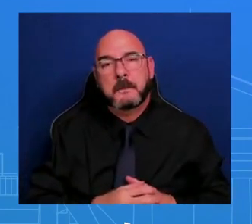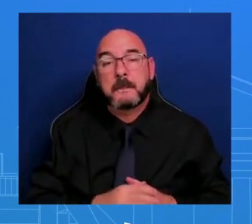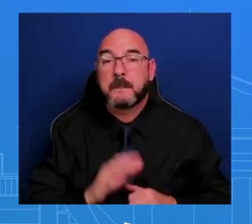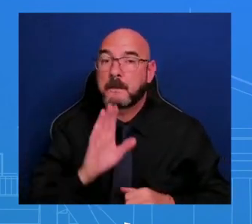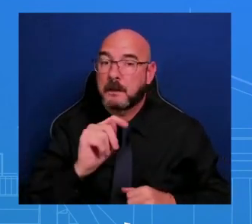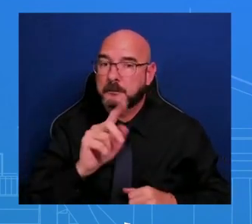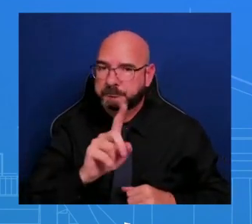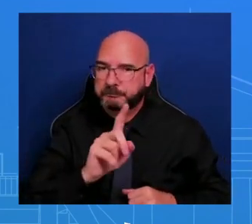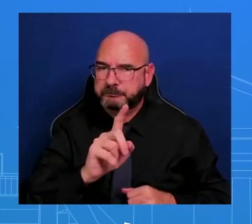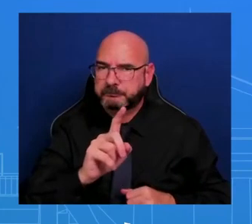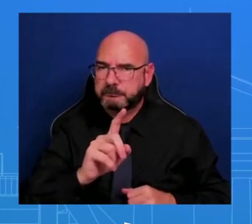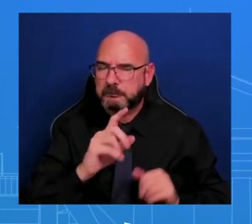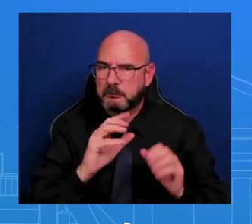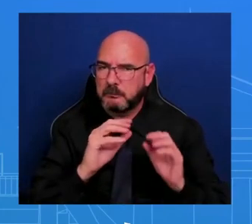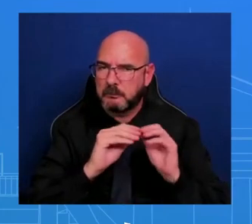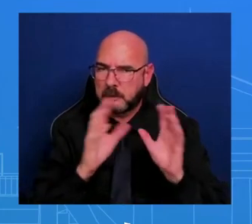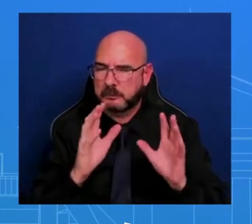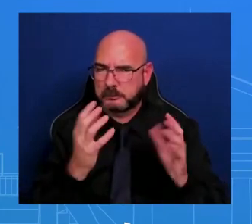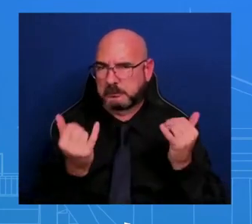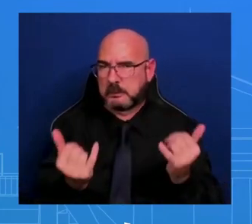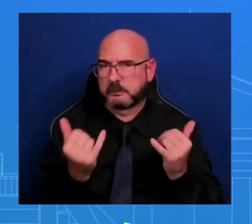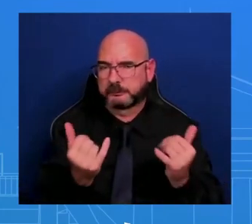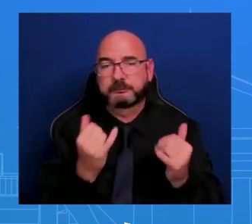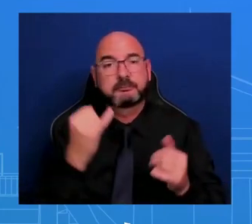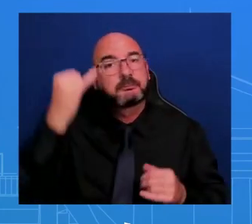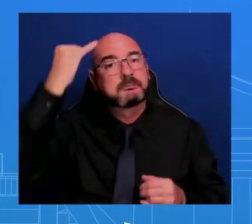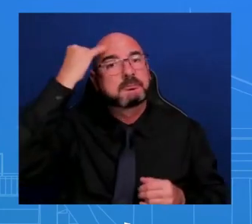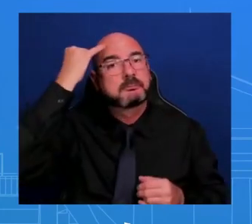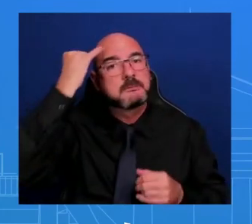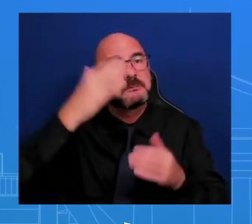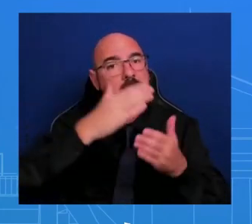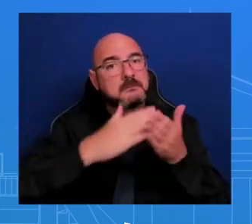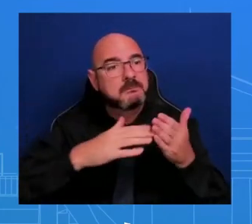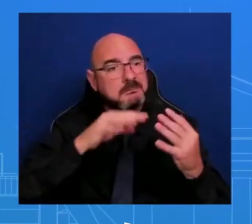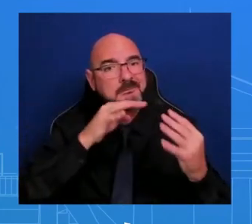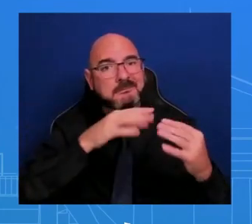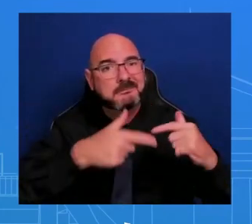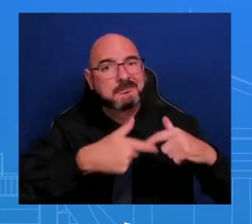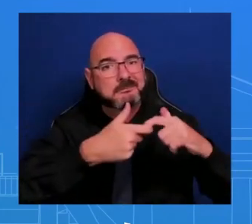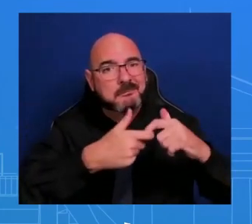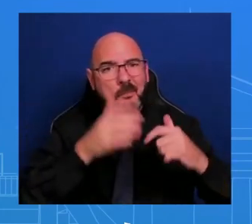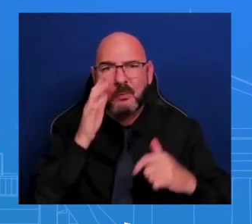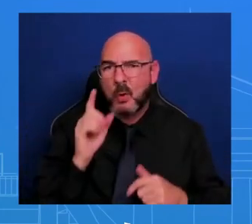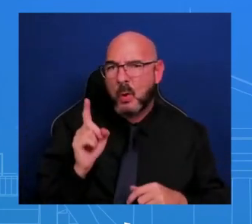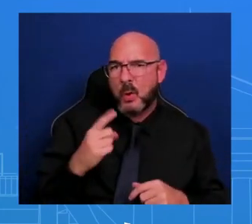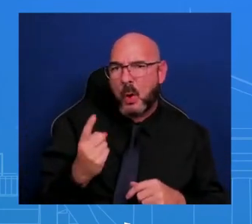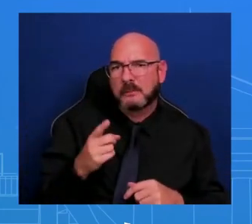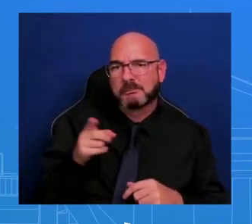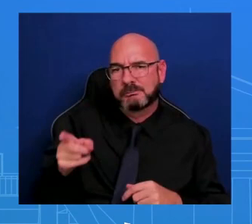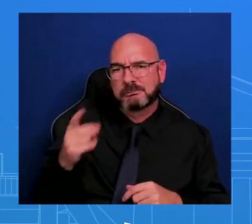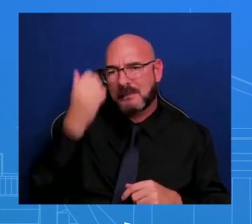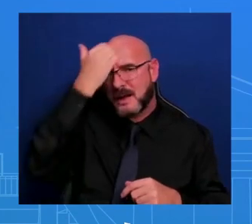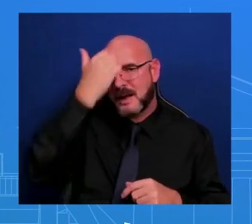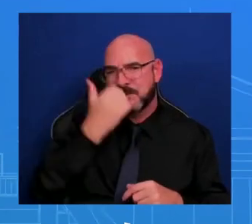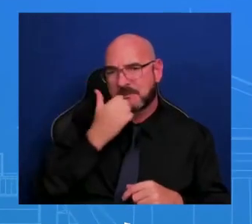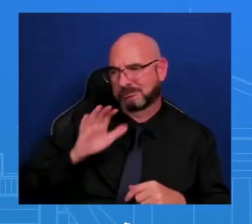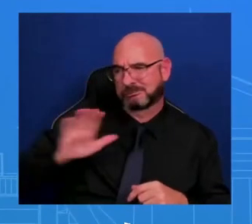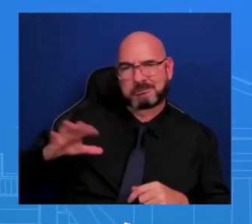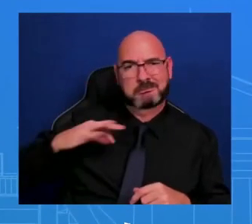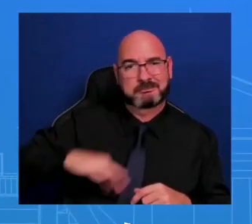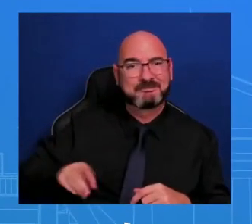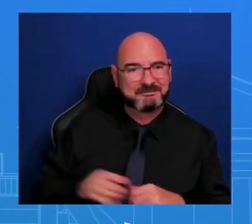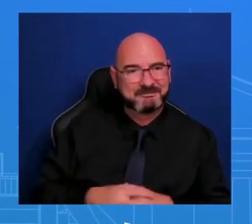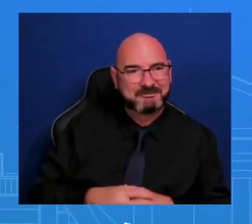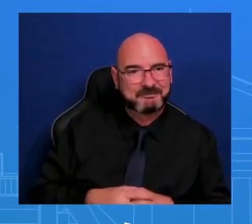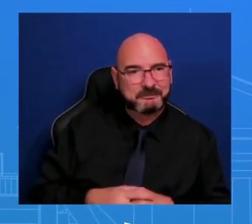is only going to benefit Hamas. Thanks, Admiral. There was some reporting overnight that the U.S. is planning for